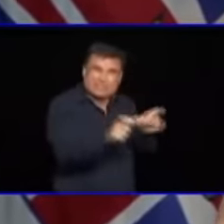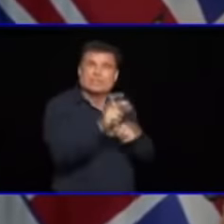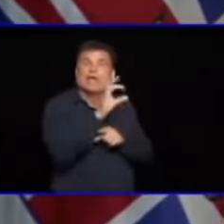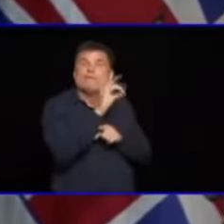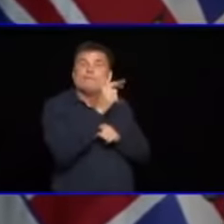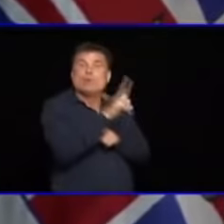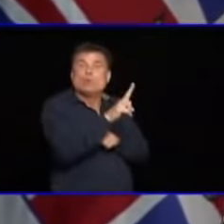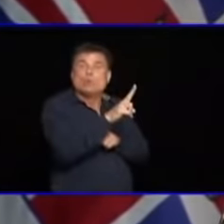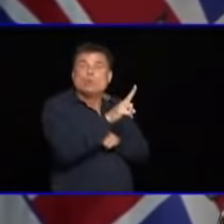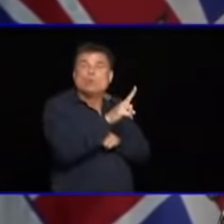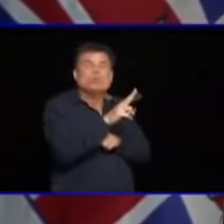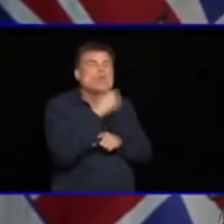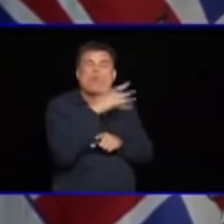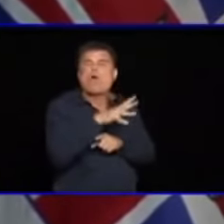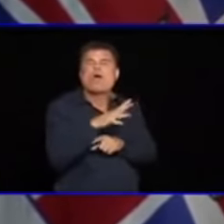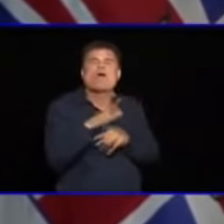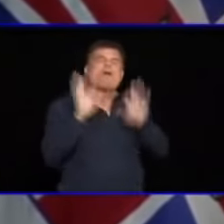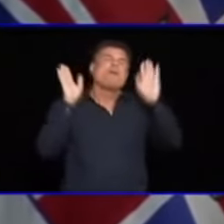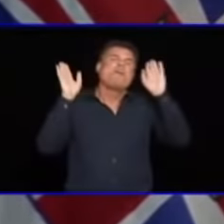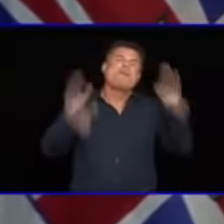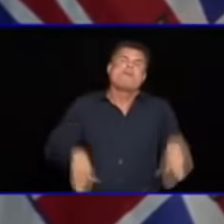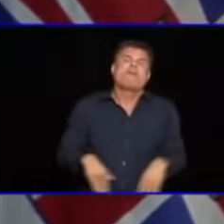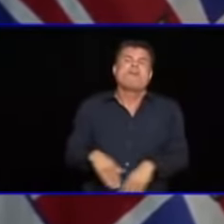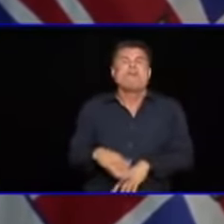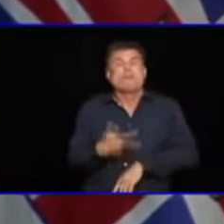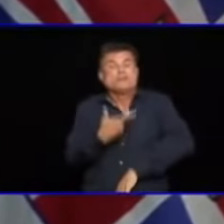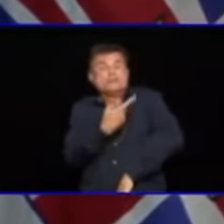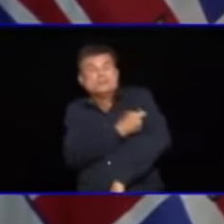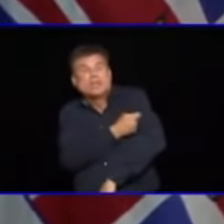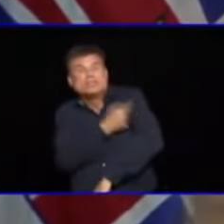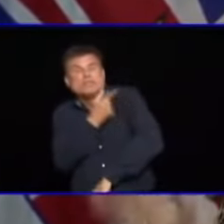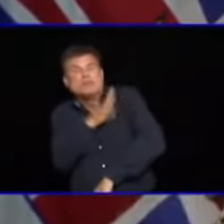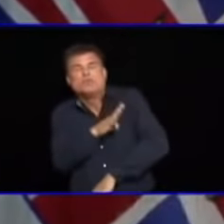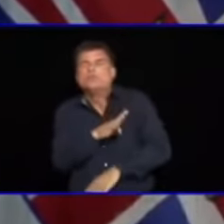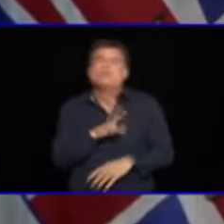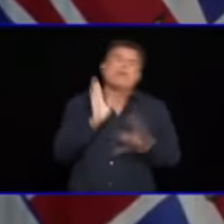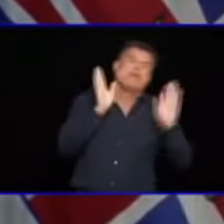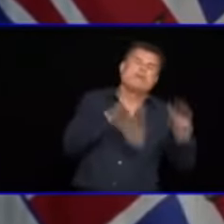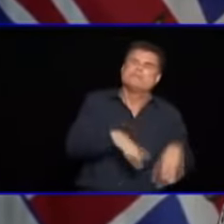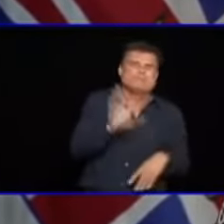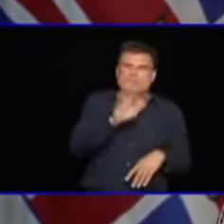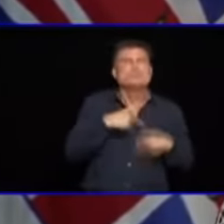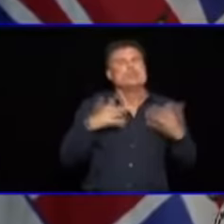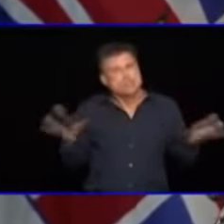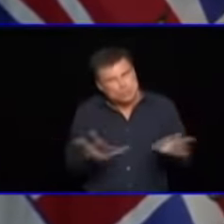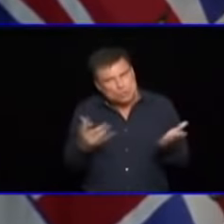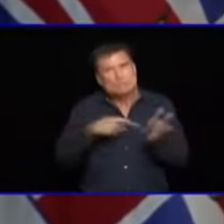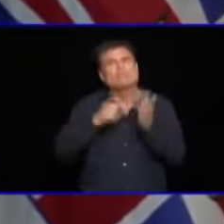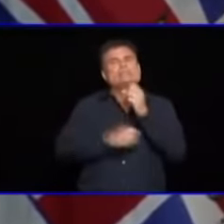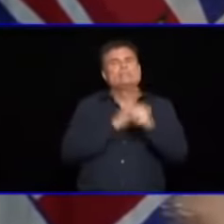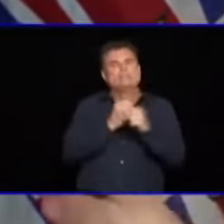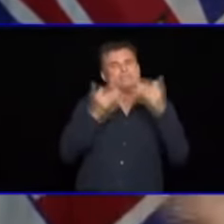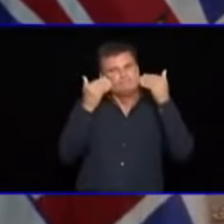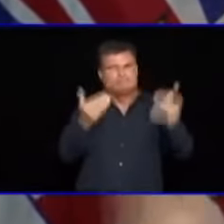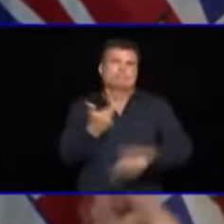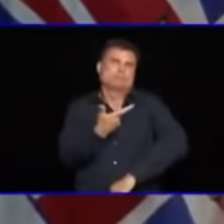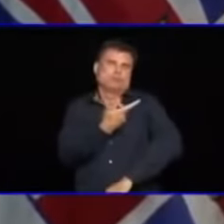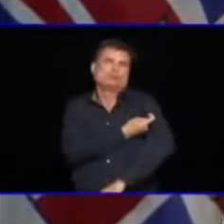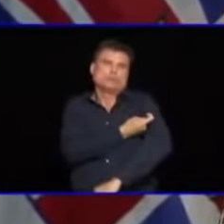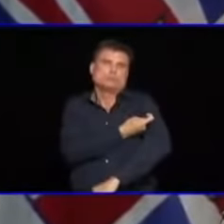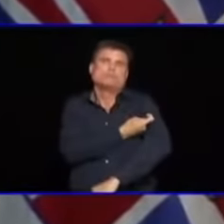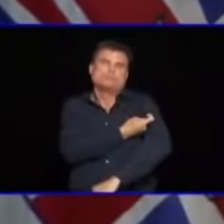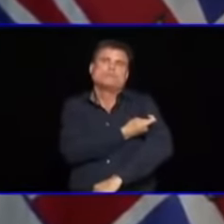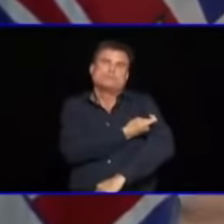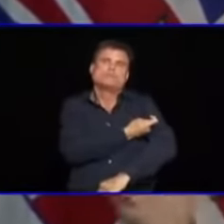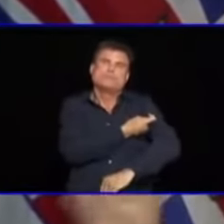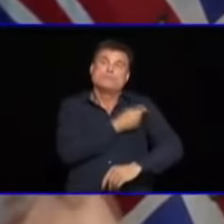is the first time you've ever had it. It's for own protection, but it's also for our community, because we need to be able to tell the